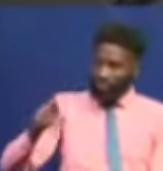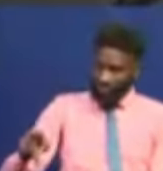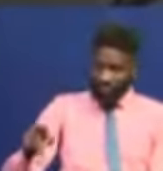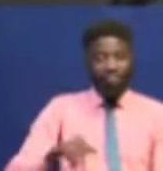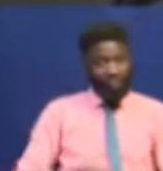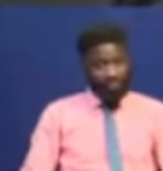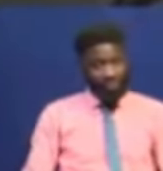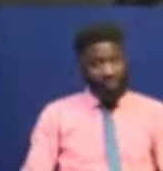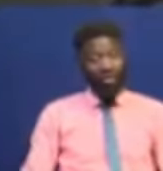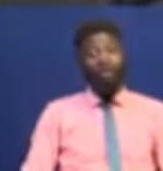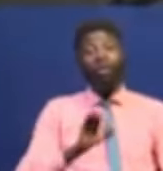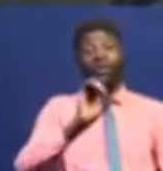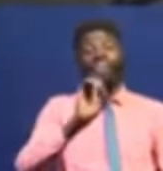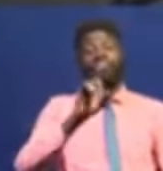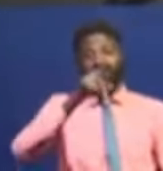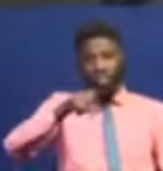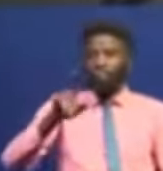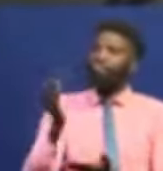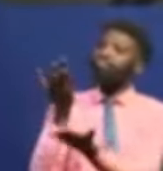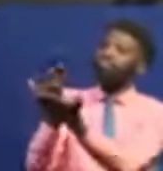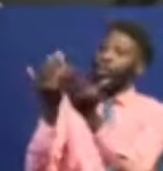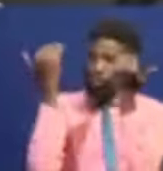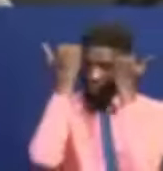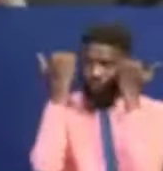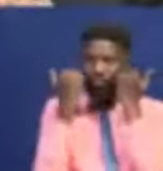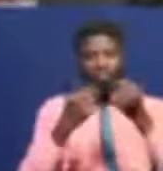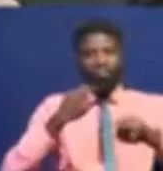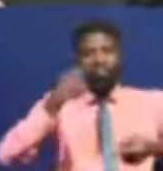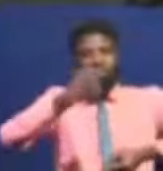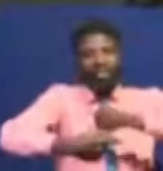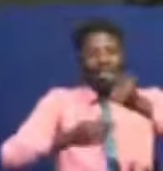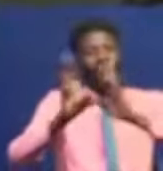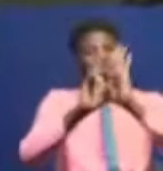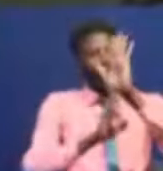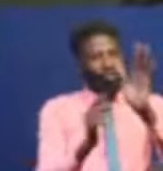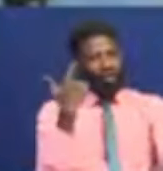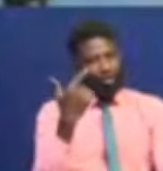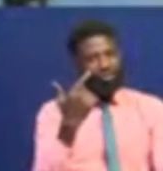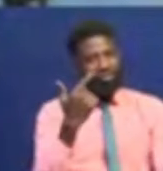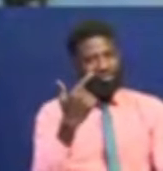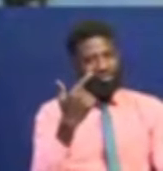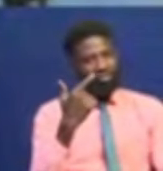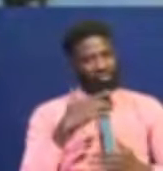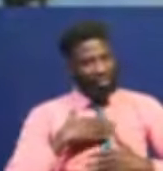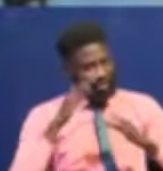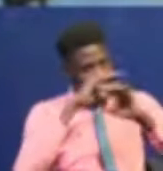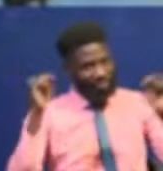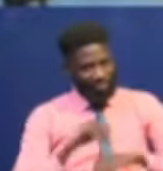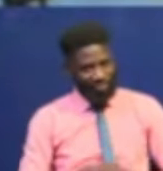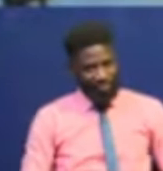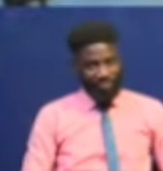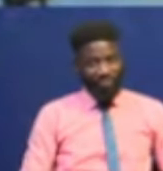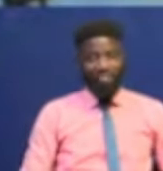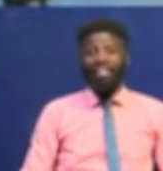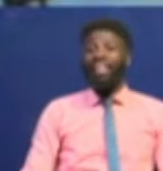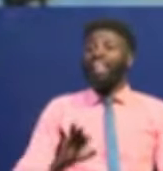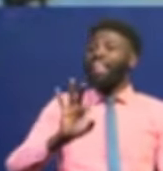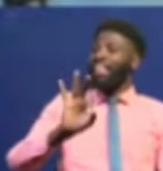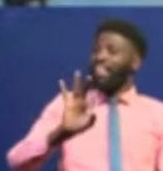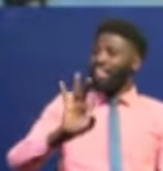people who are culpable to court. That's the journey in the rule of law, Mr. President. Mm-hmm. In the case of 39